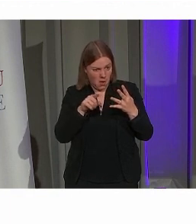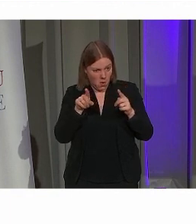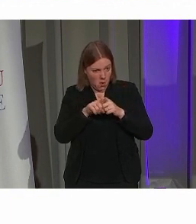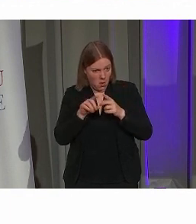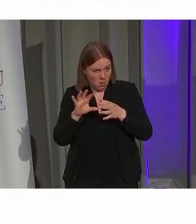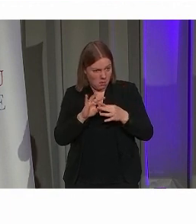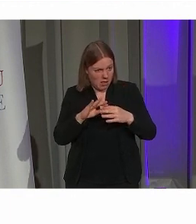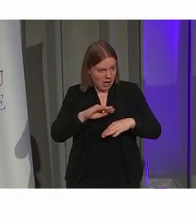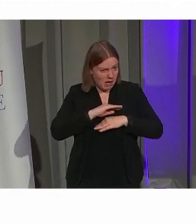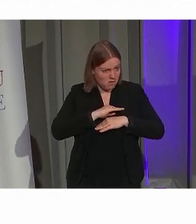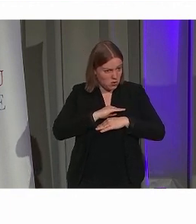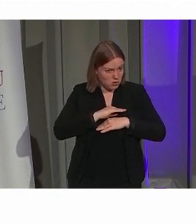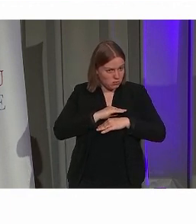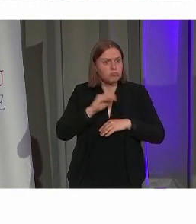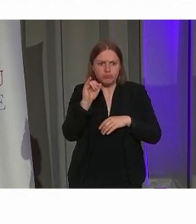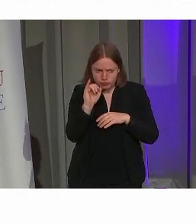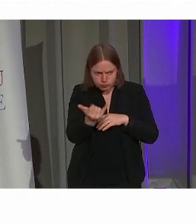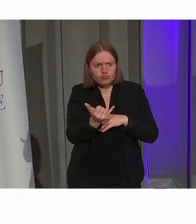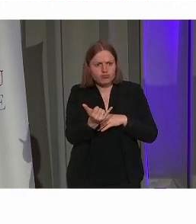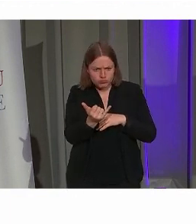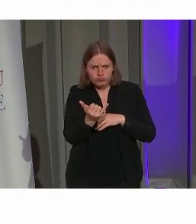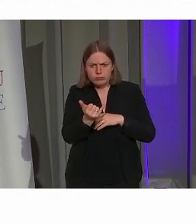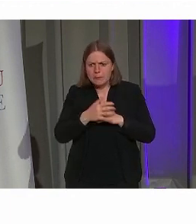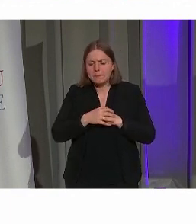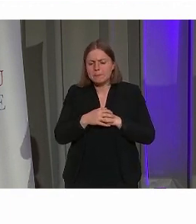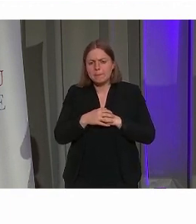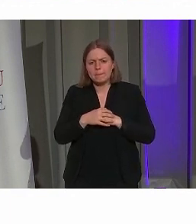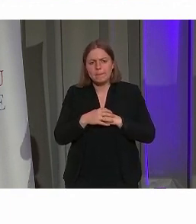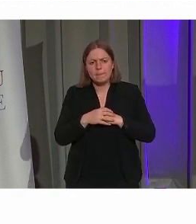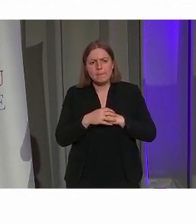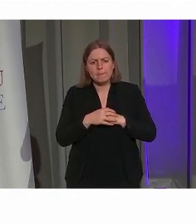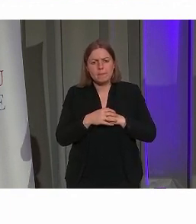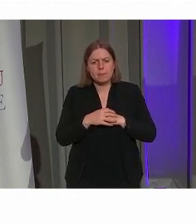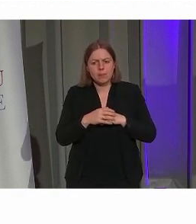working on two sites at this moment. Well,